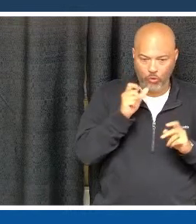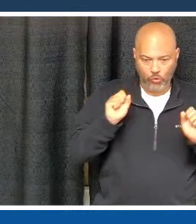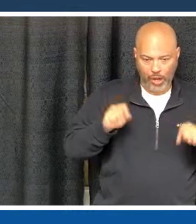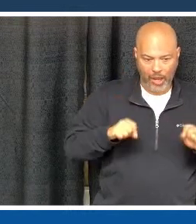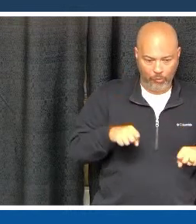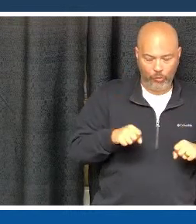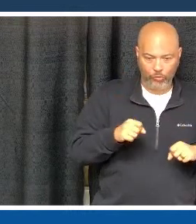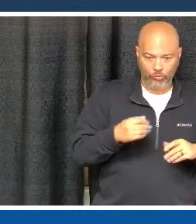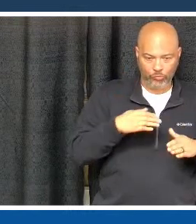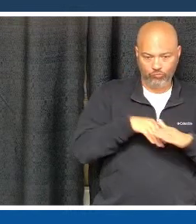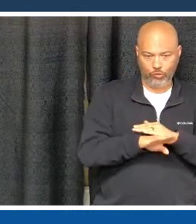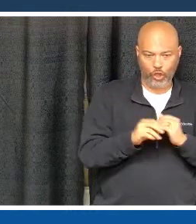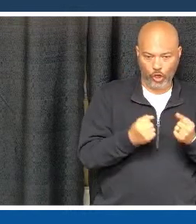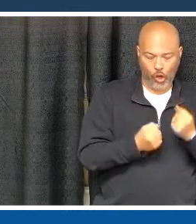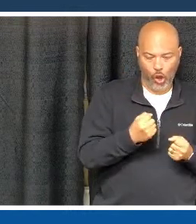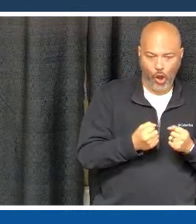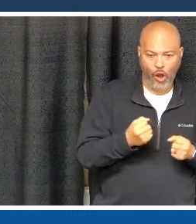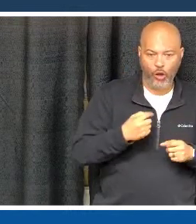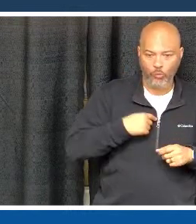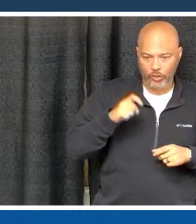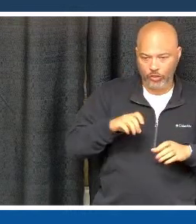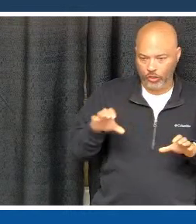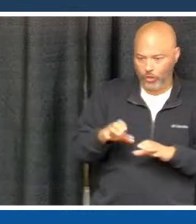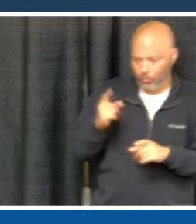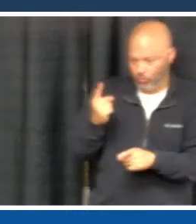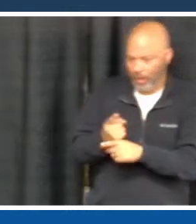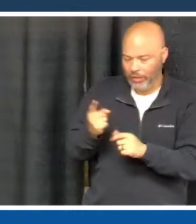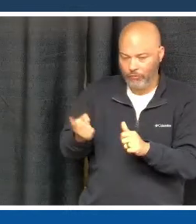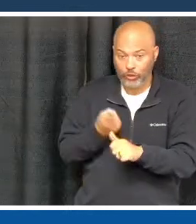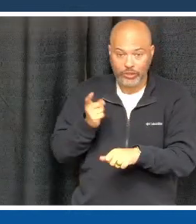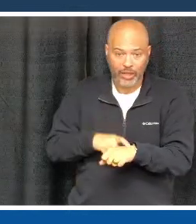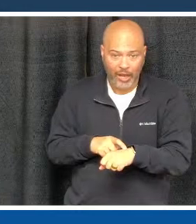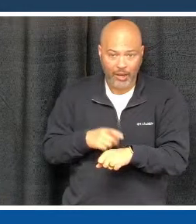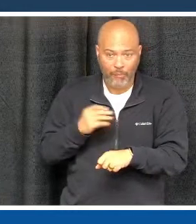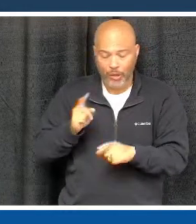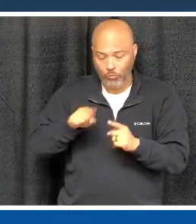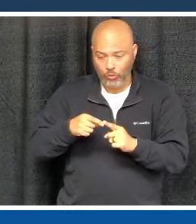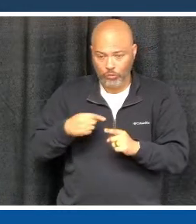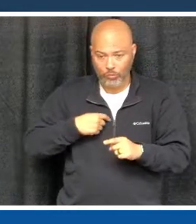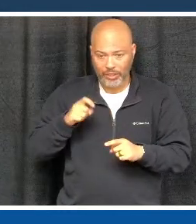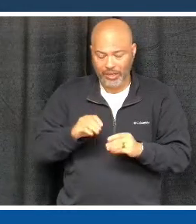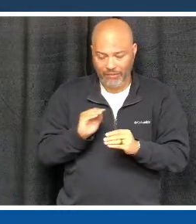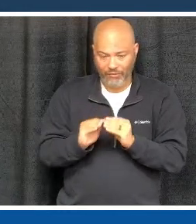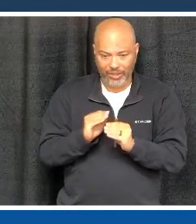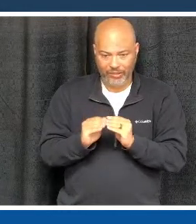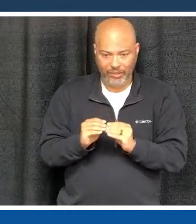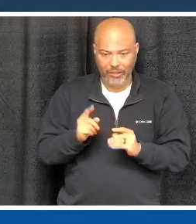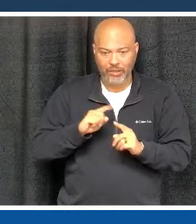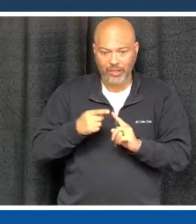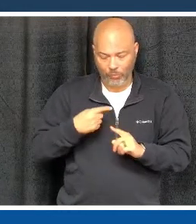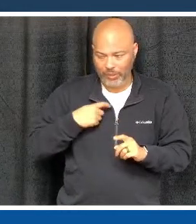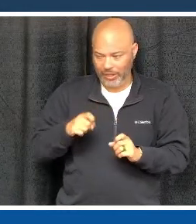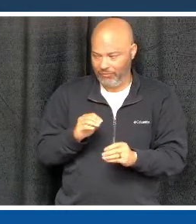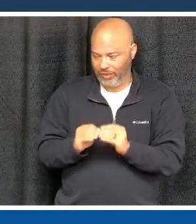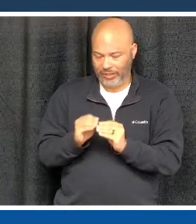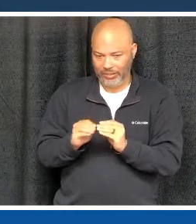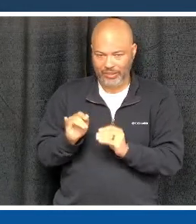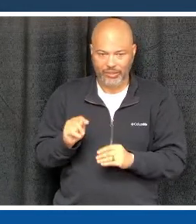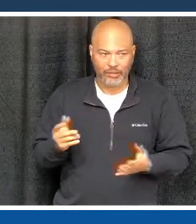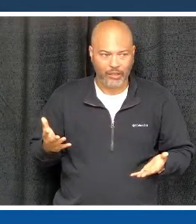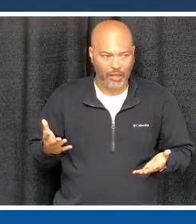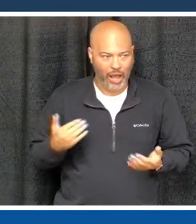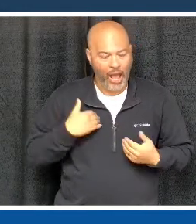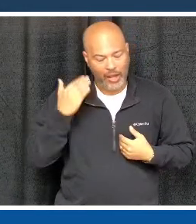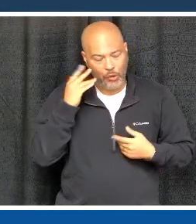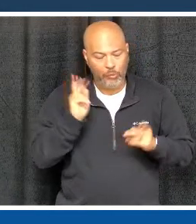into a car, we should do it right the first time, and when we have to fix it, then we have to fix it. Again, I